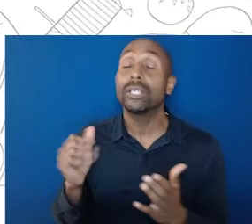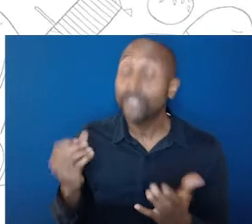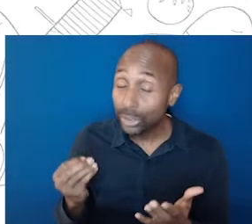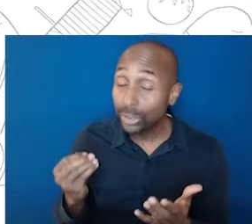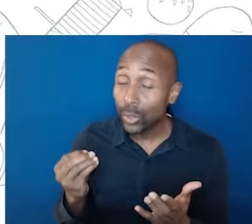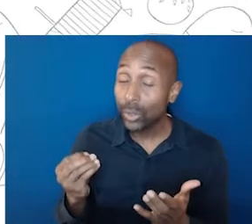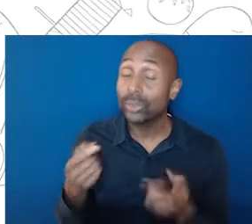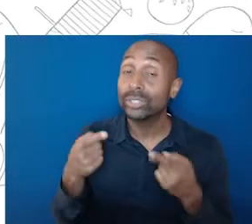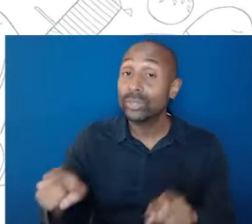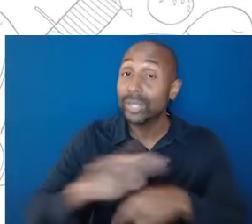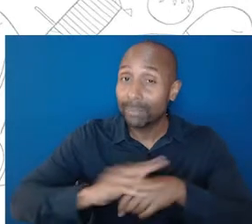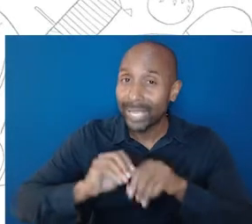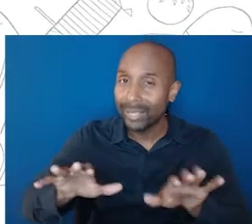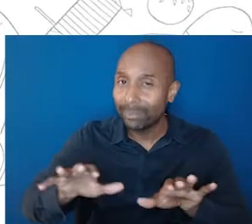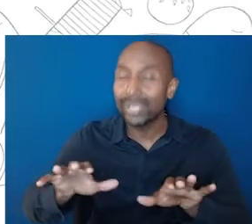pandemic?